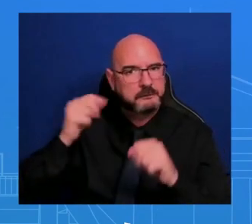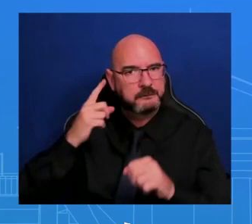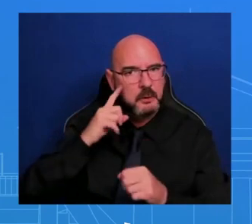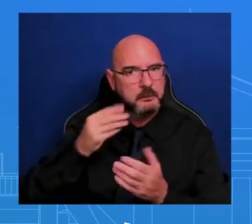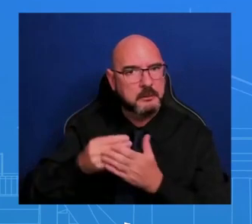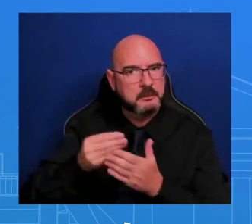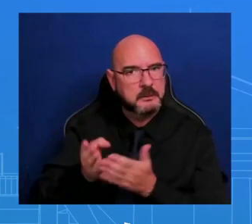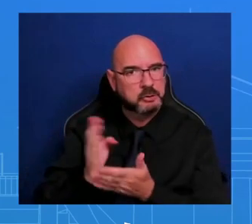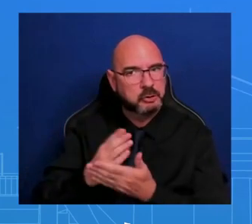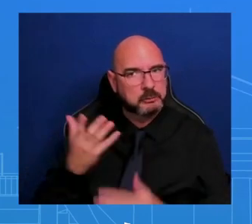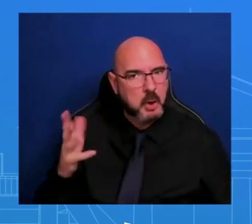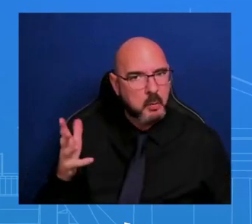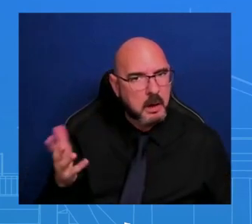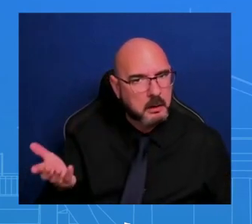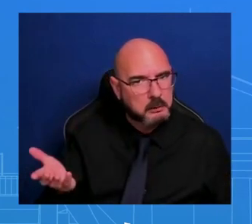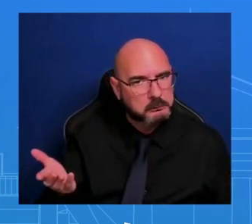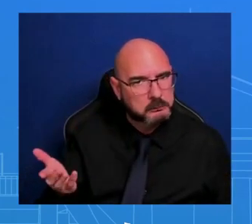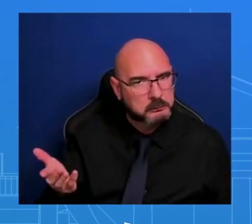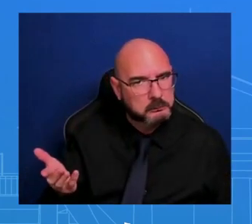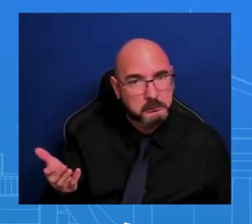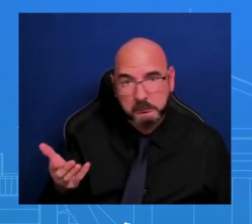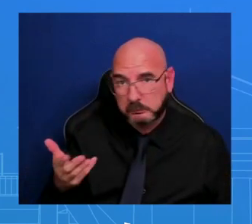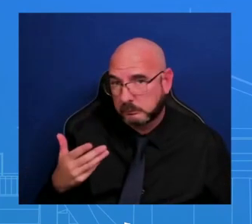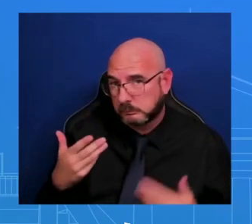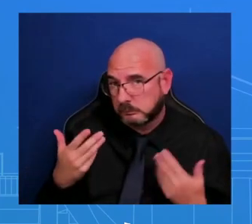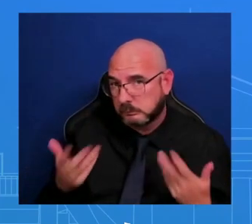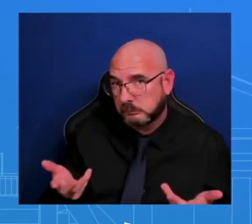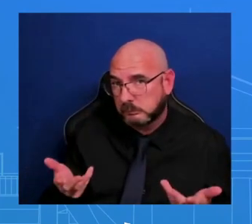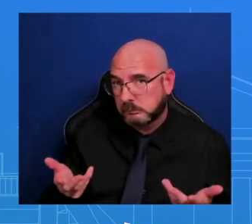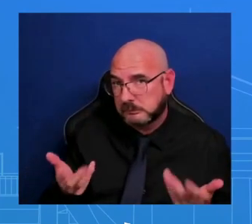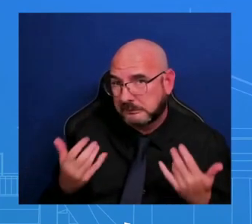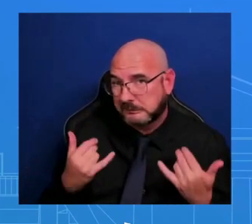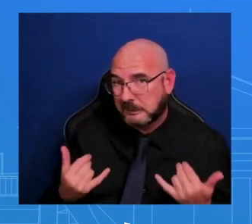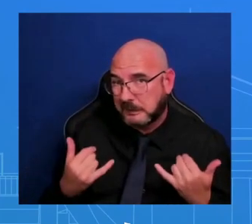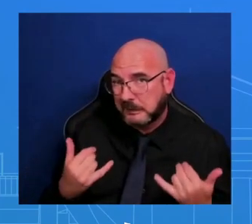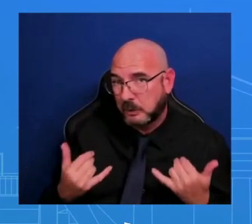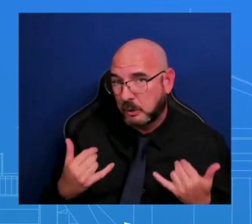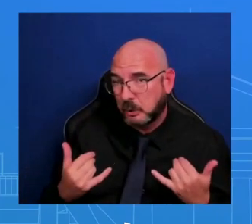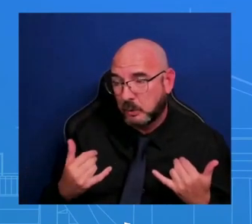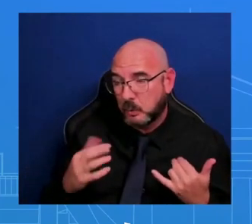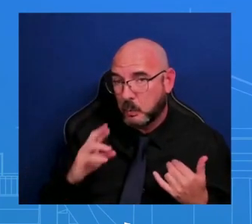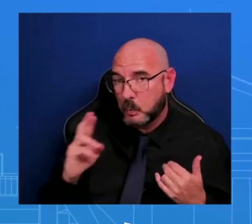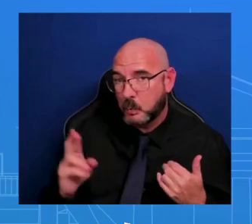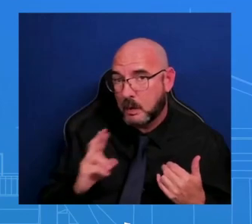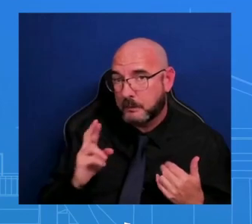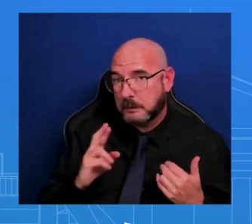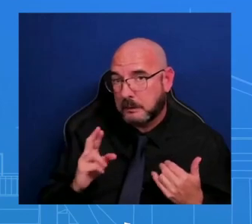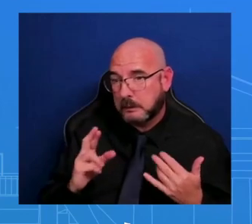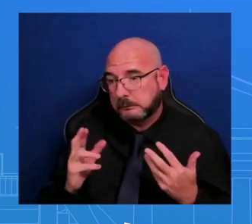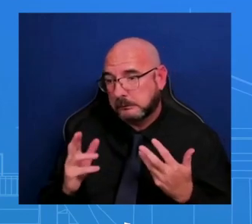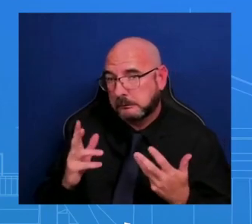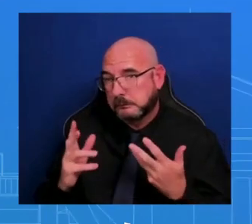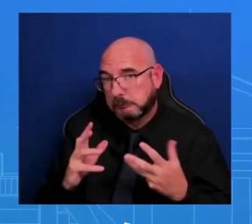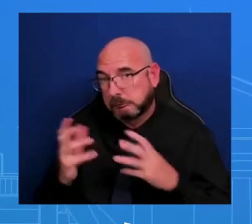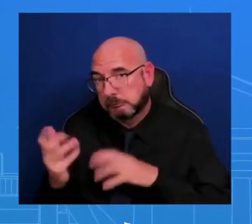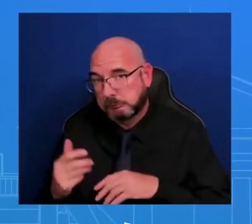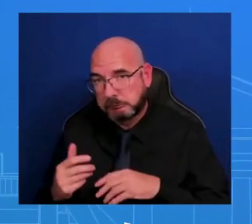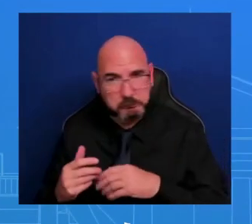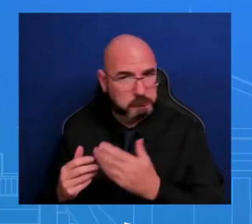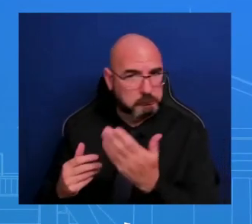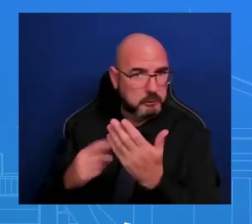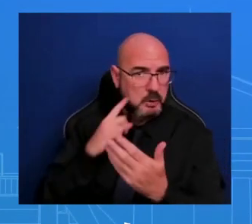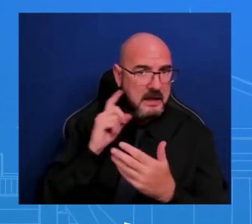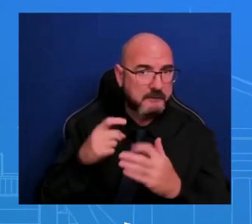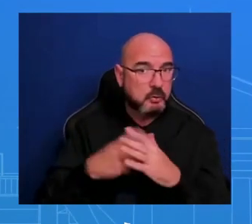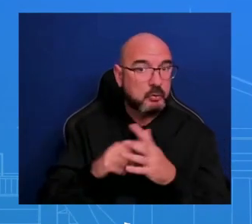still see that framework as sort of operative, or do you think we'll be starting sort of from square one when they go into the negotiations? So, look, I'm not